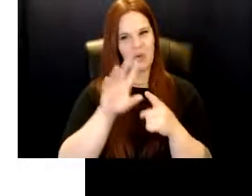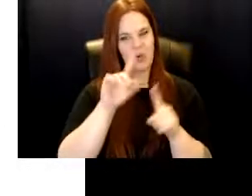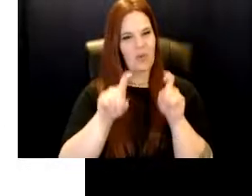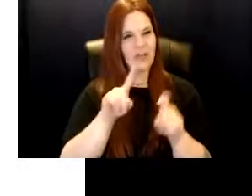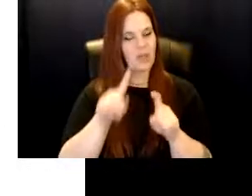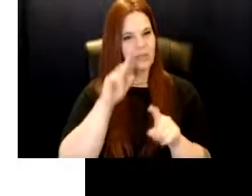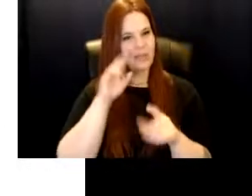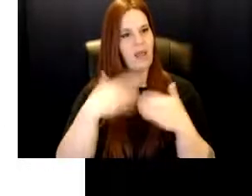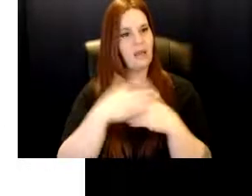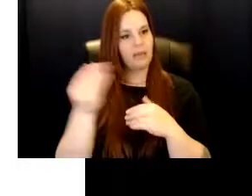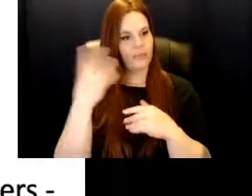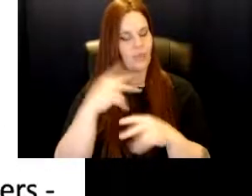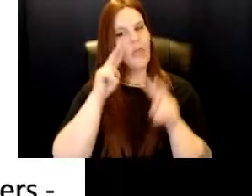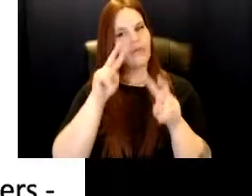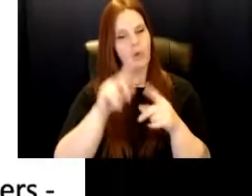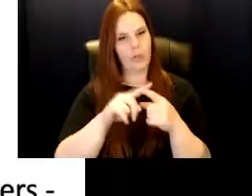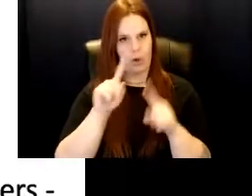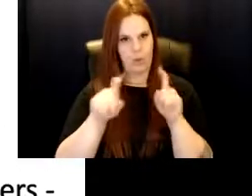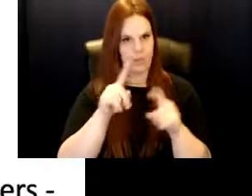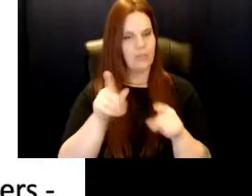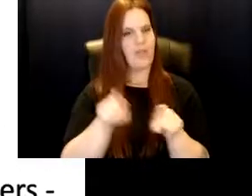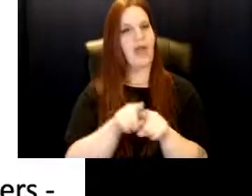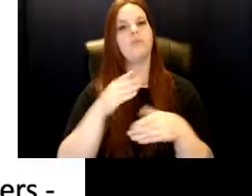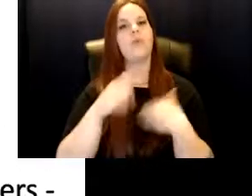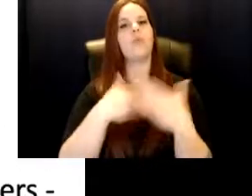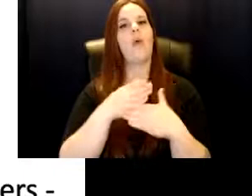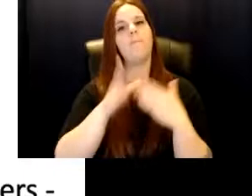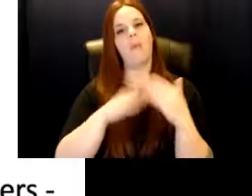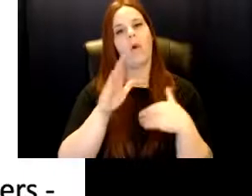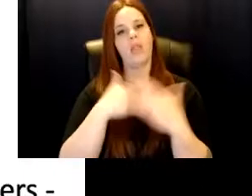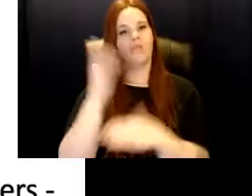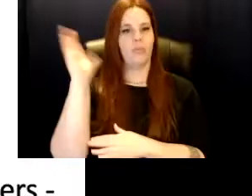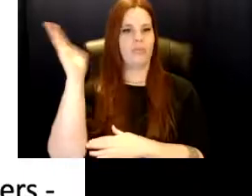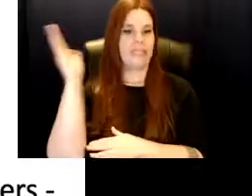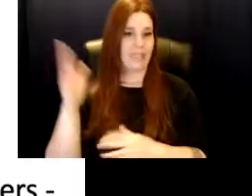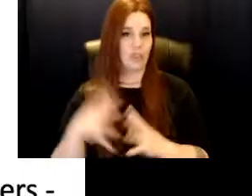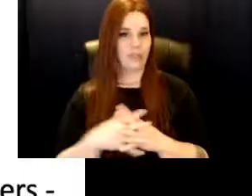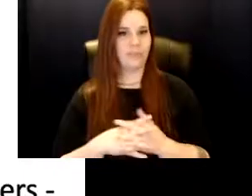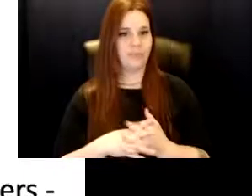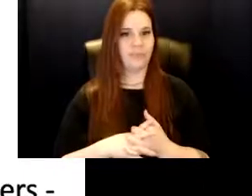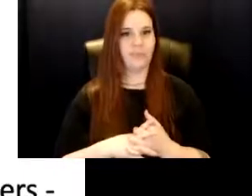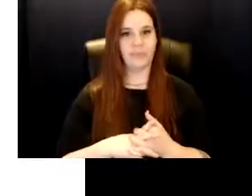slide. I look forward to your questions as we wrap up all the presentations.